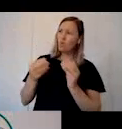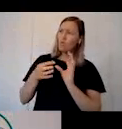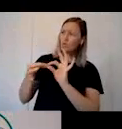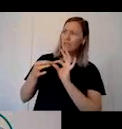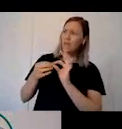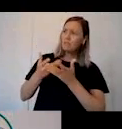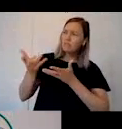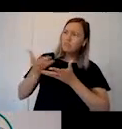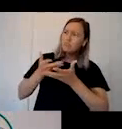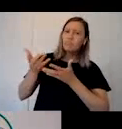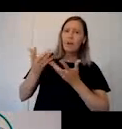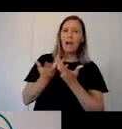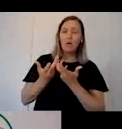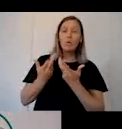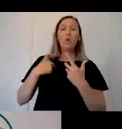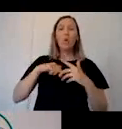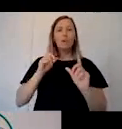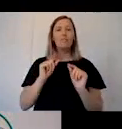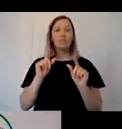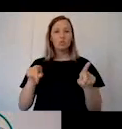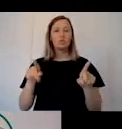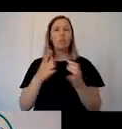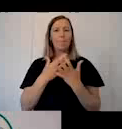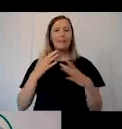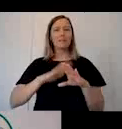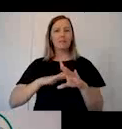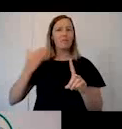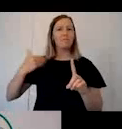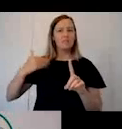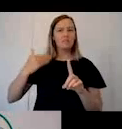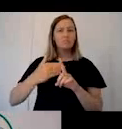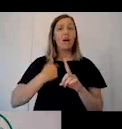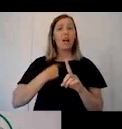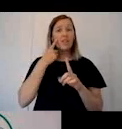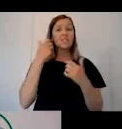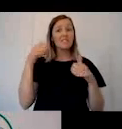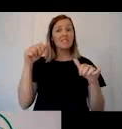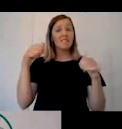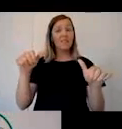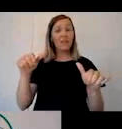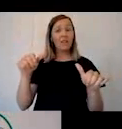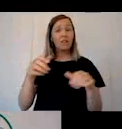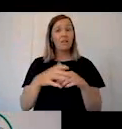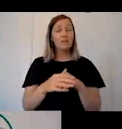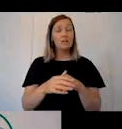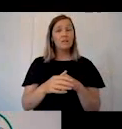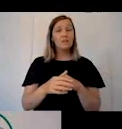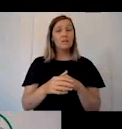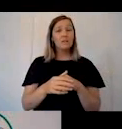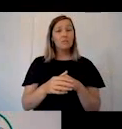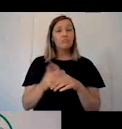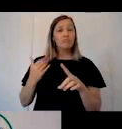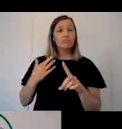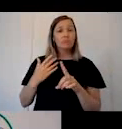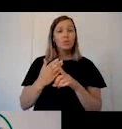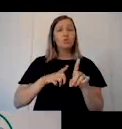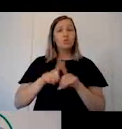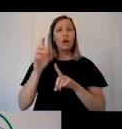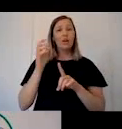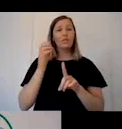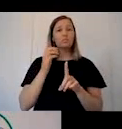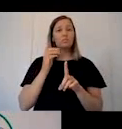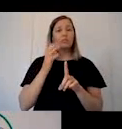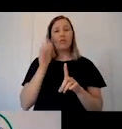And we've done that many times in Australia, I think successfully, to try to get everybody working together on this